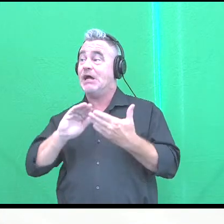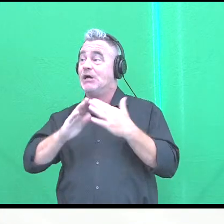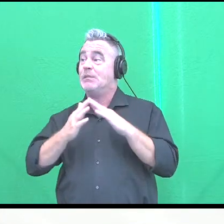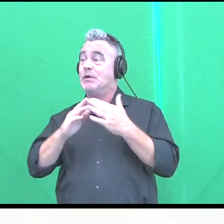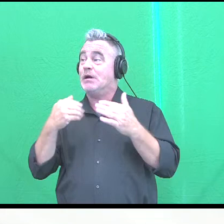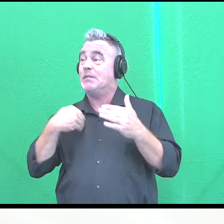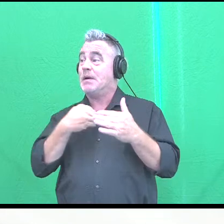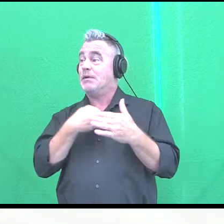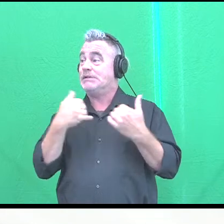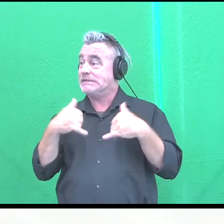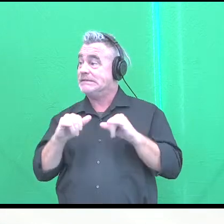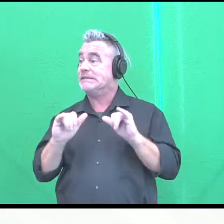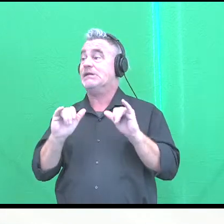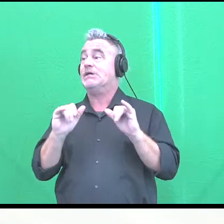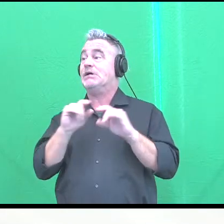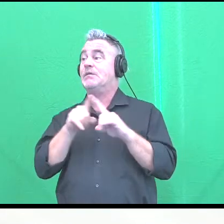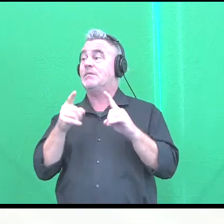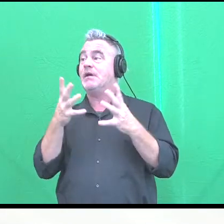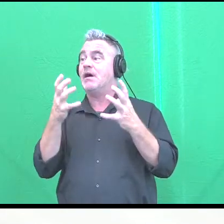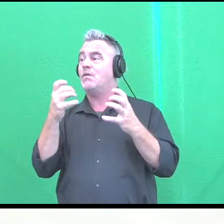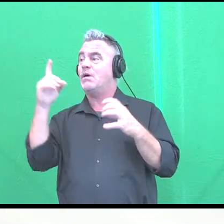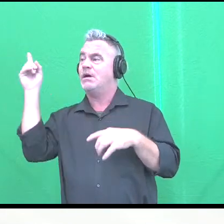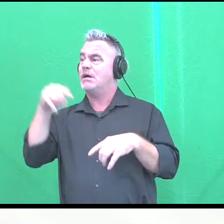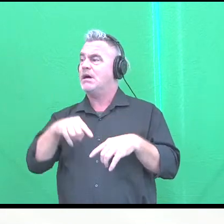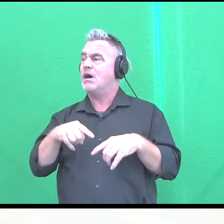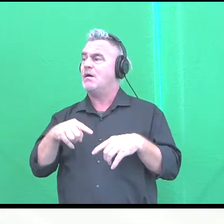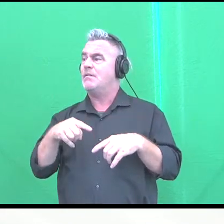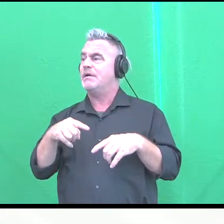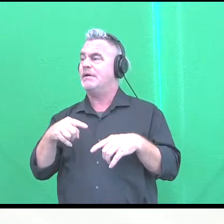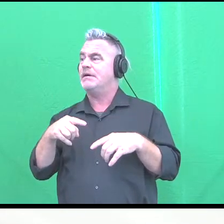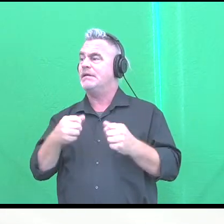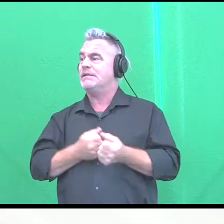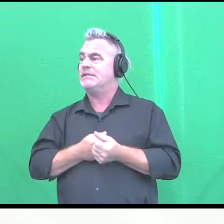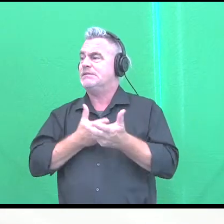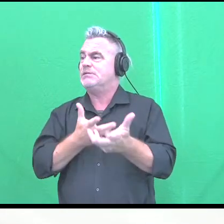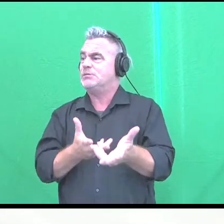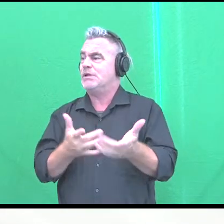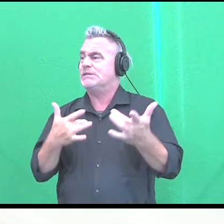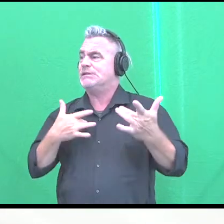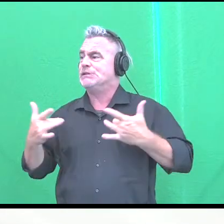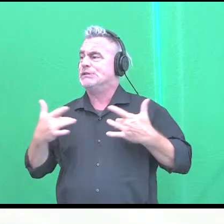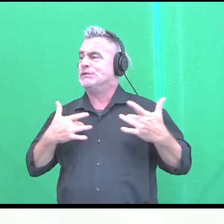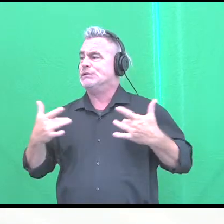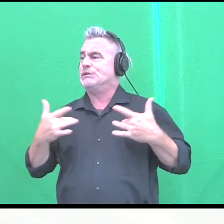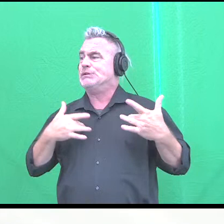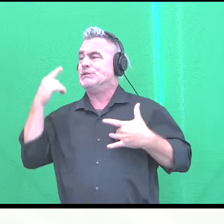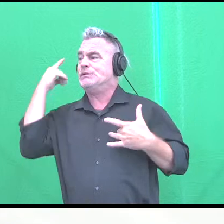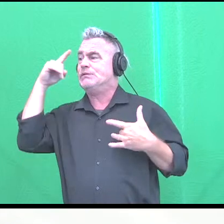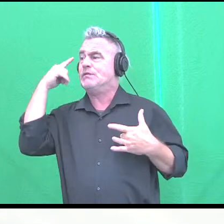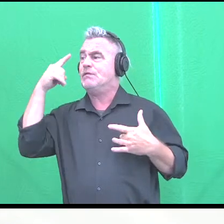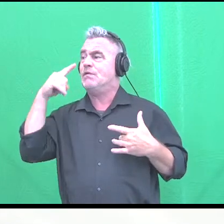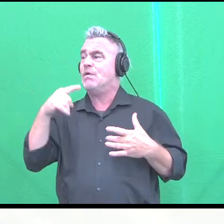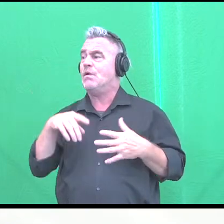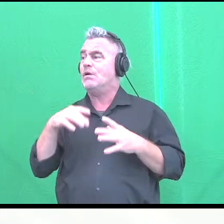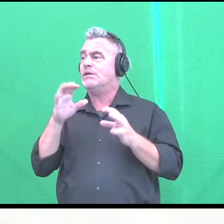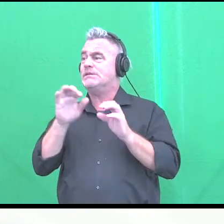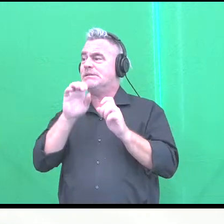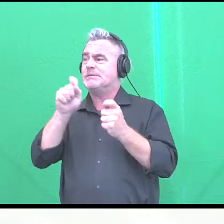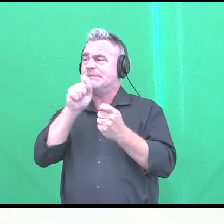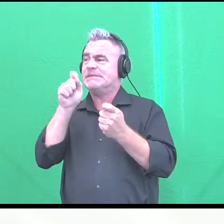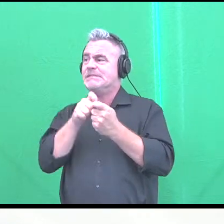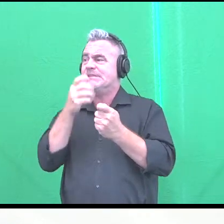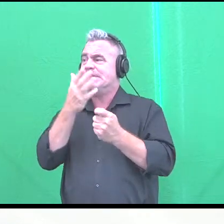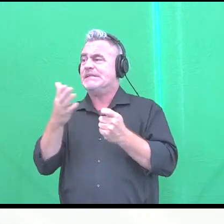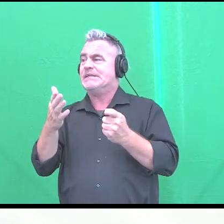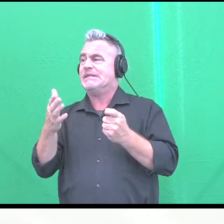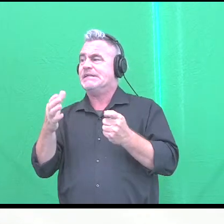still, but I just wanted to come and express my concern and for certain things, critical